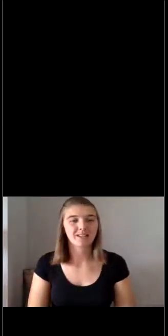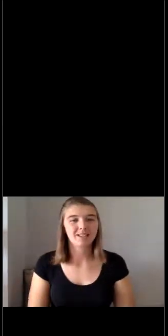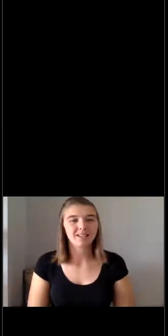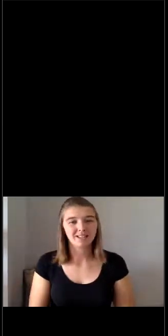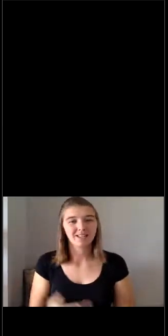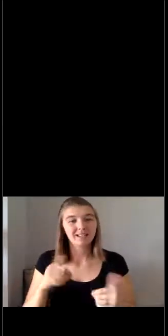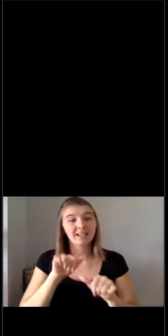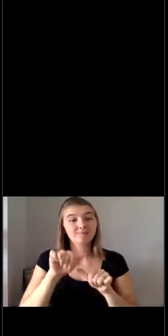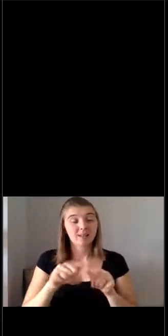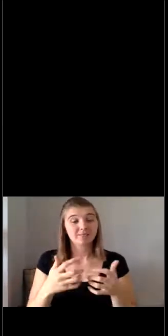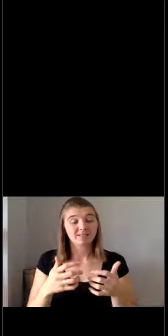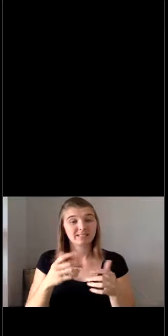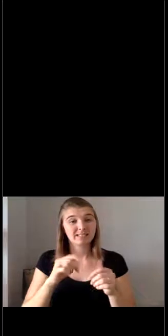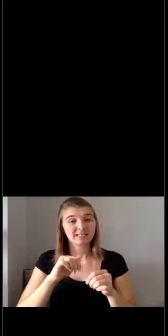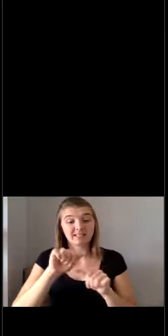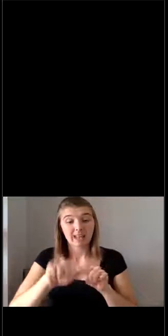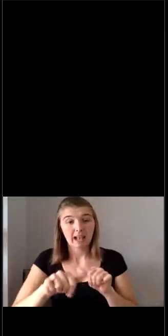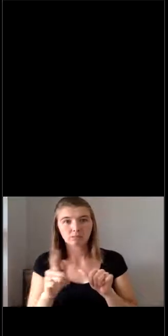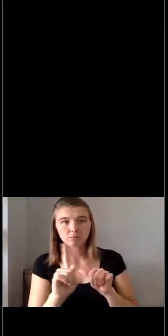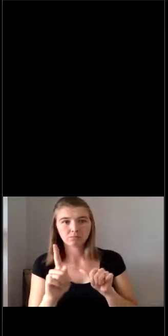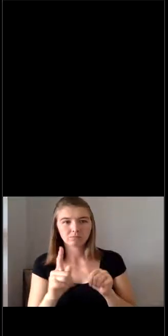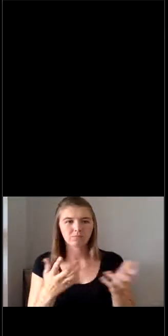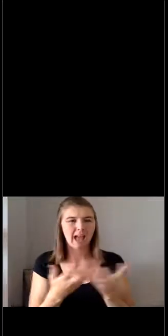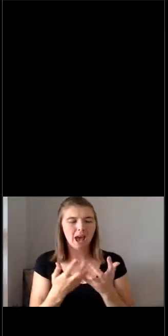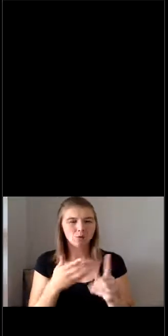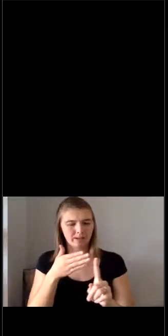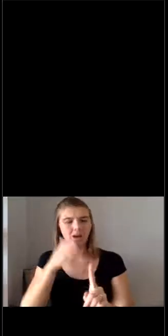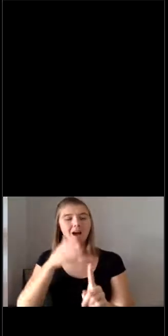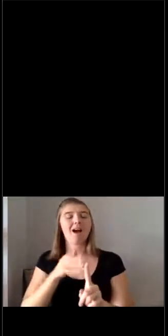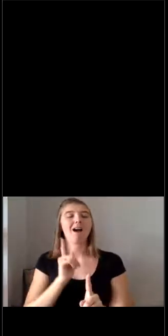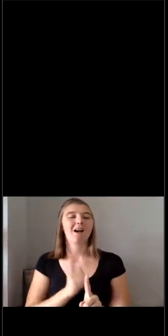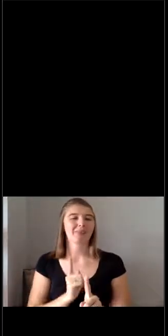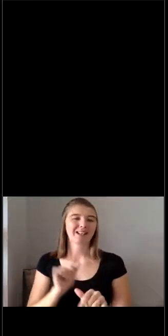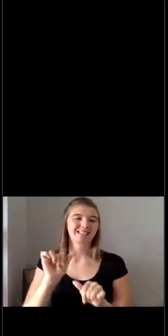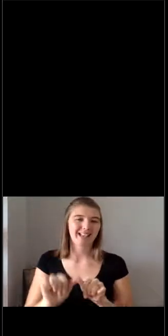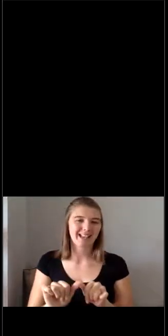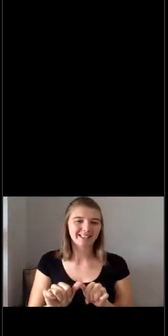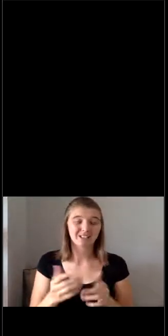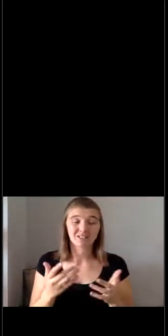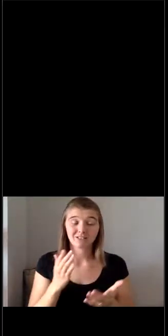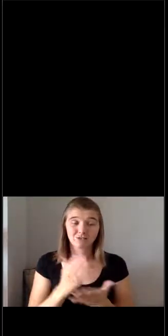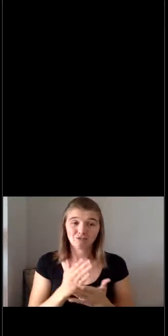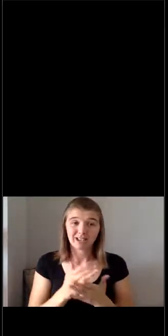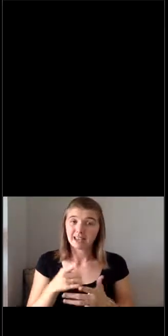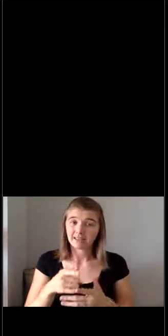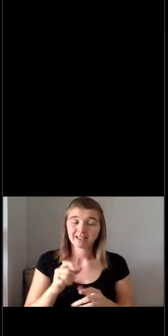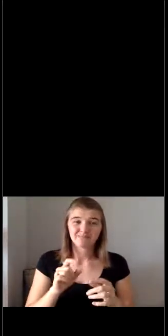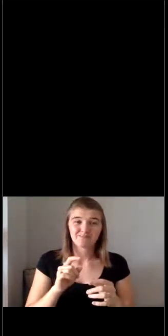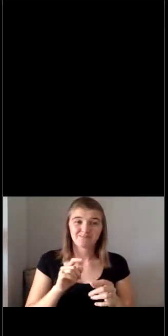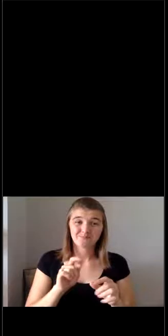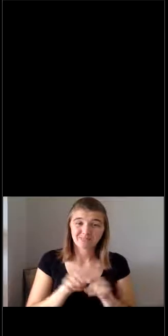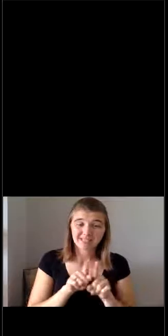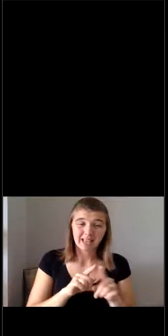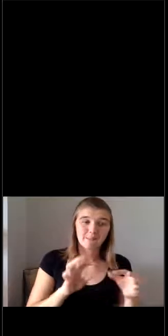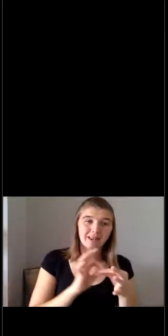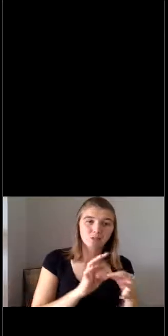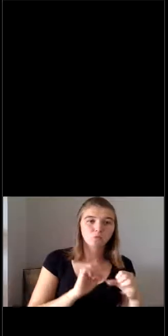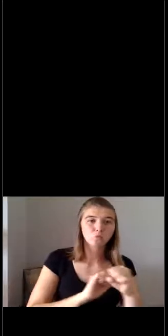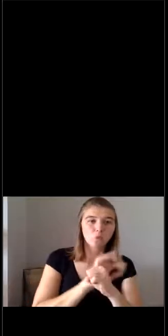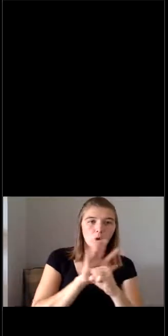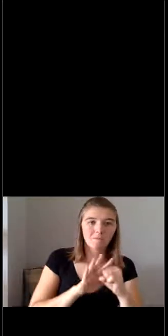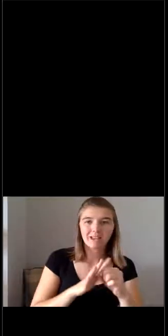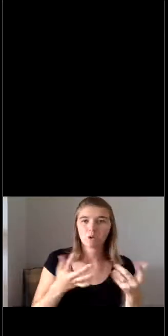looking at whether it's a new career path or we're looking at what will happen because of COVID or societal implications of COVID or lockdown, it can look like the